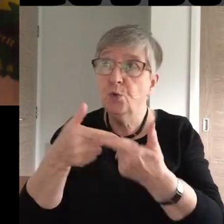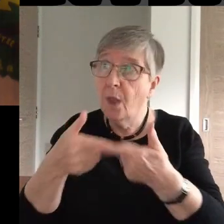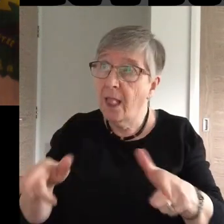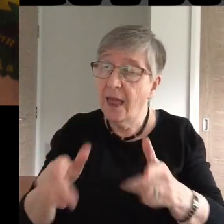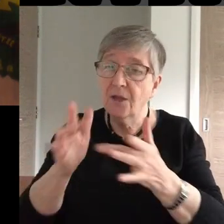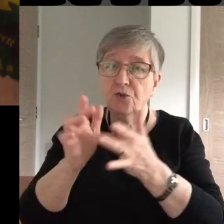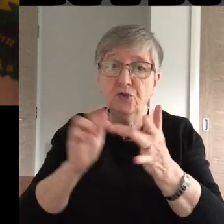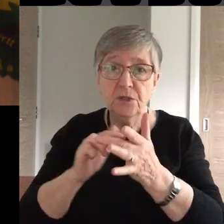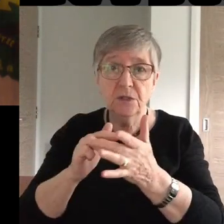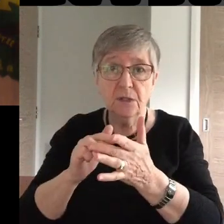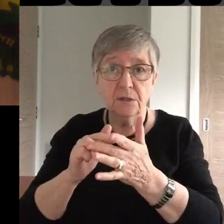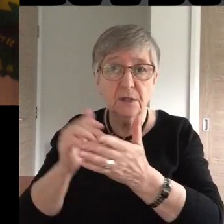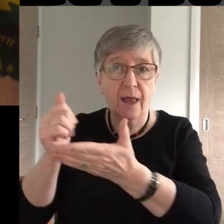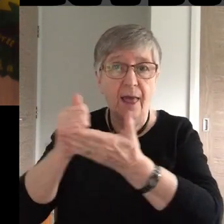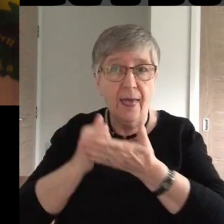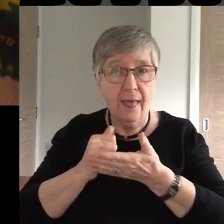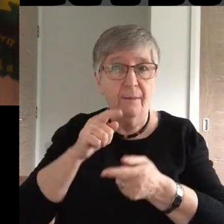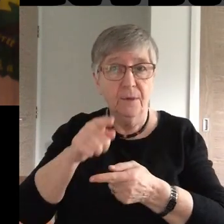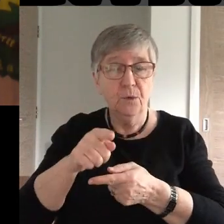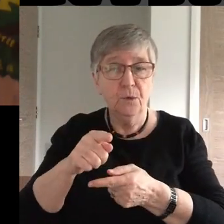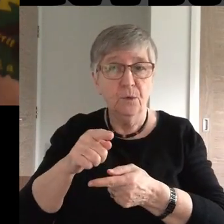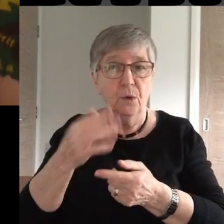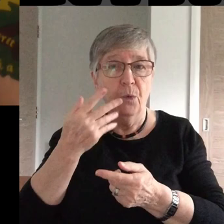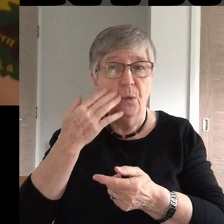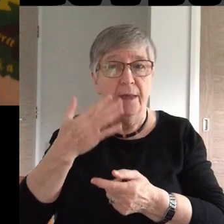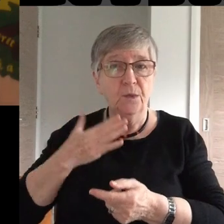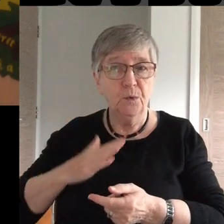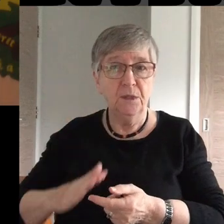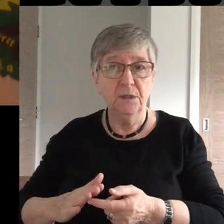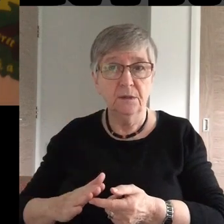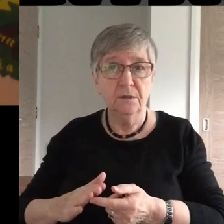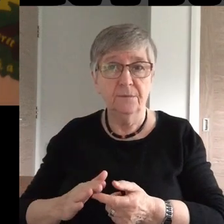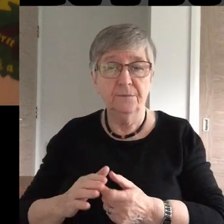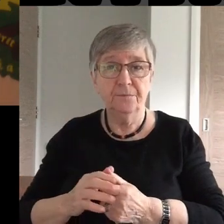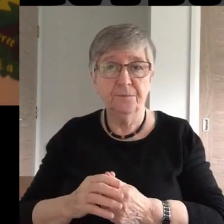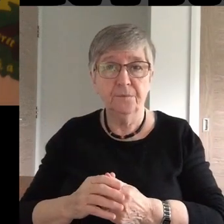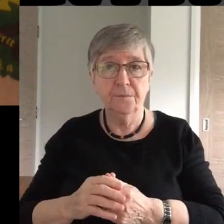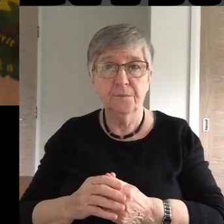him tend to you in your every need?